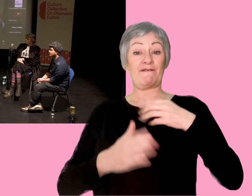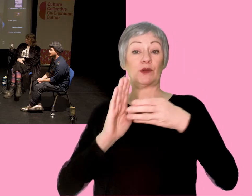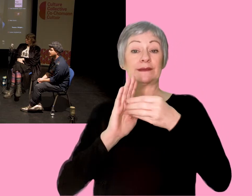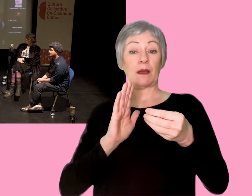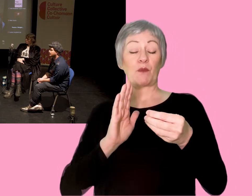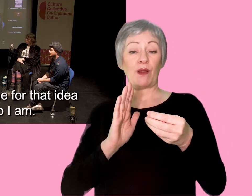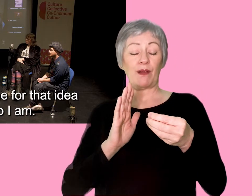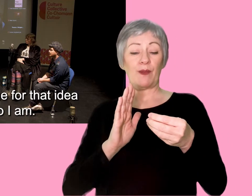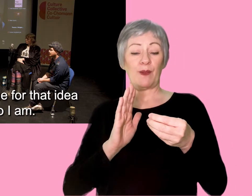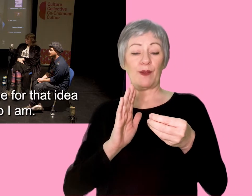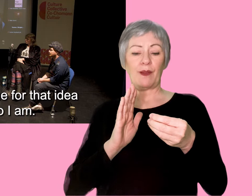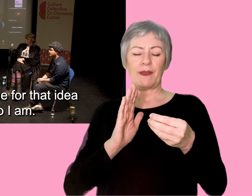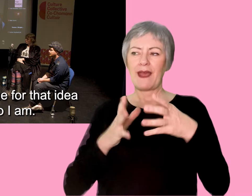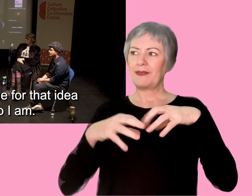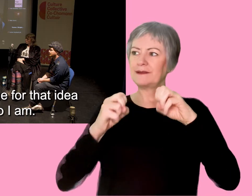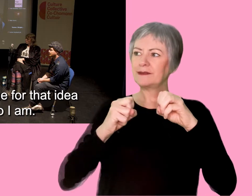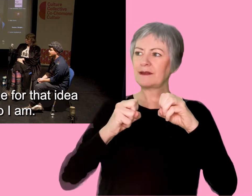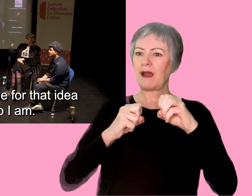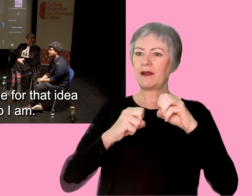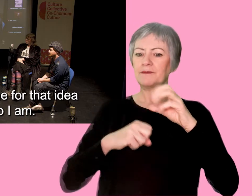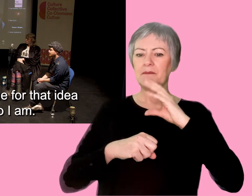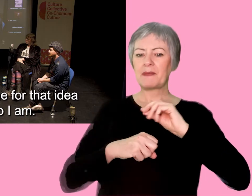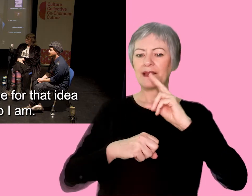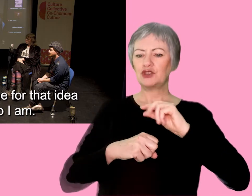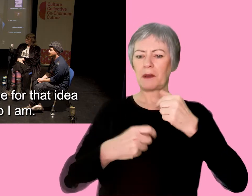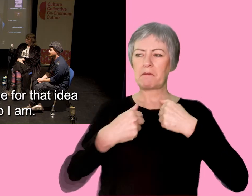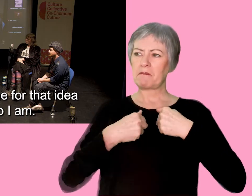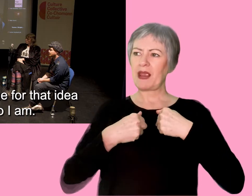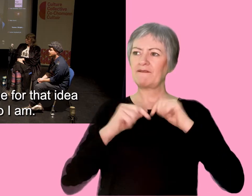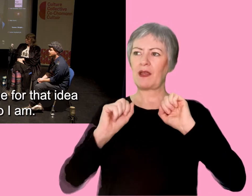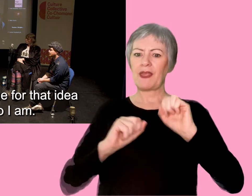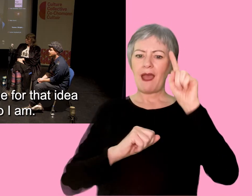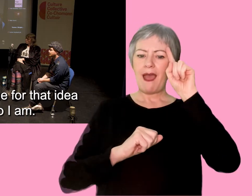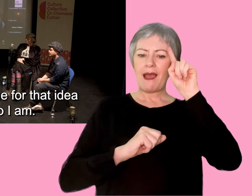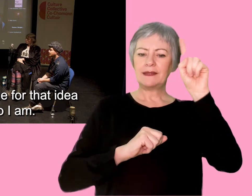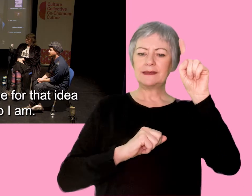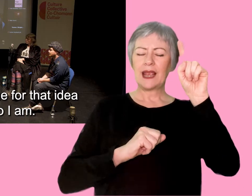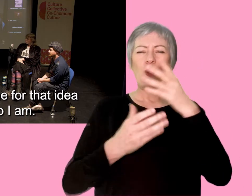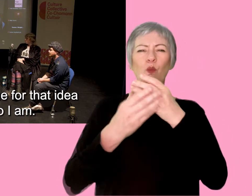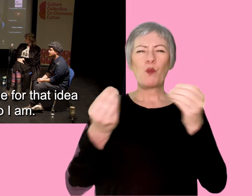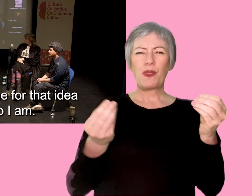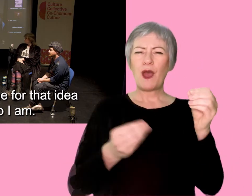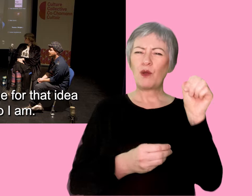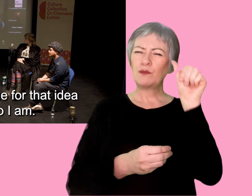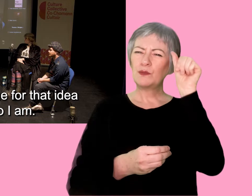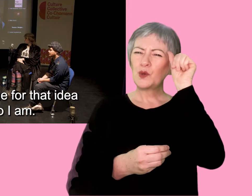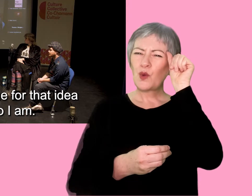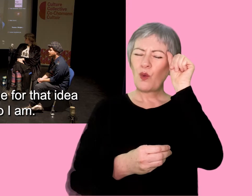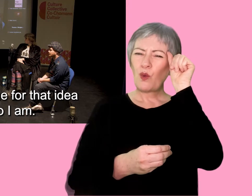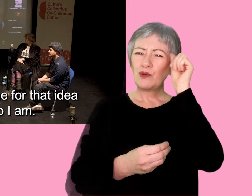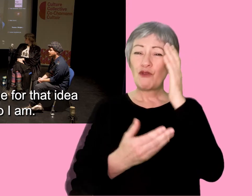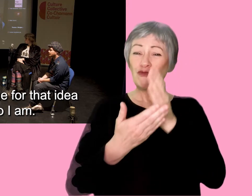example, and start bunching me for that idea without